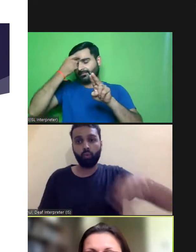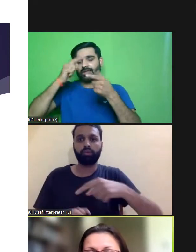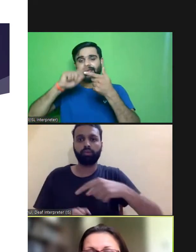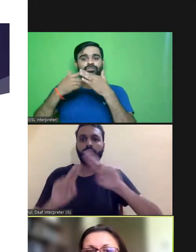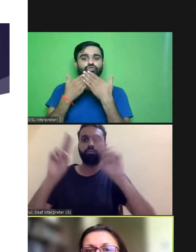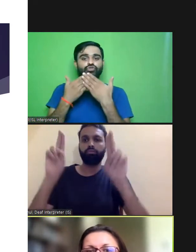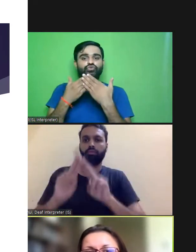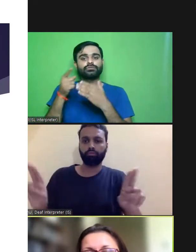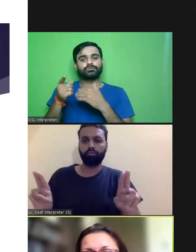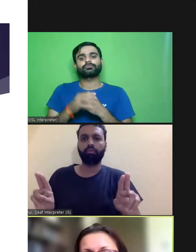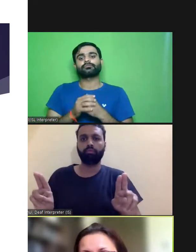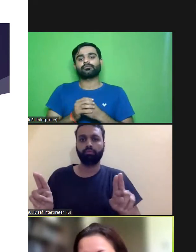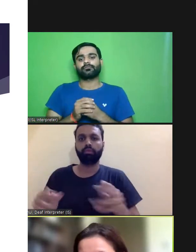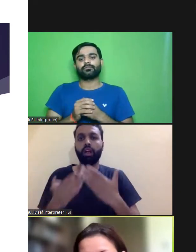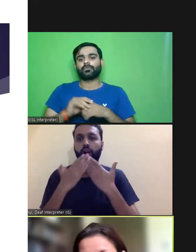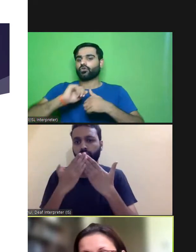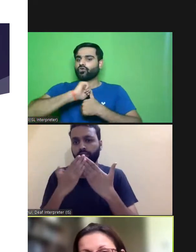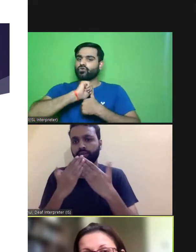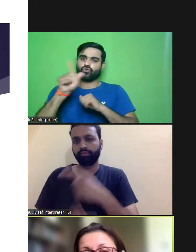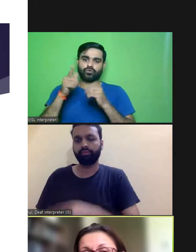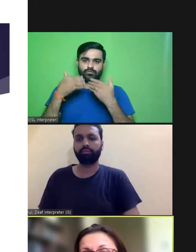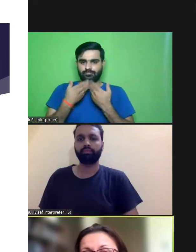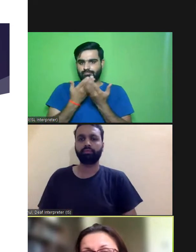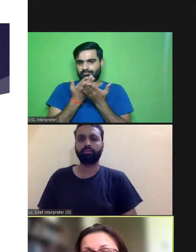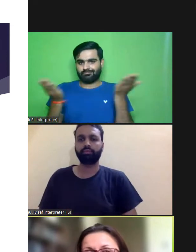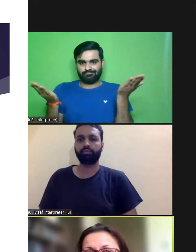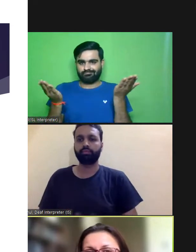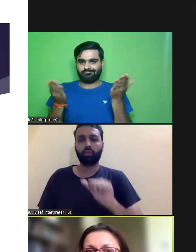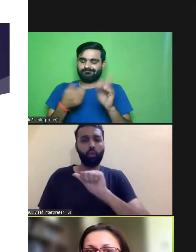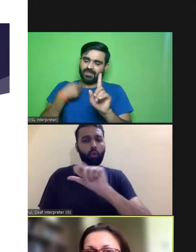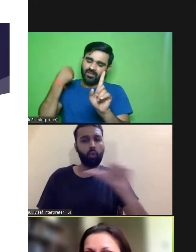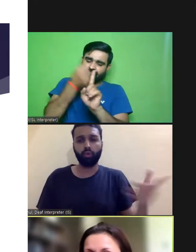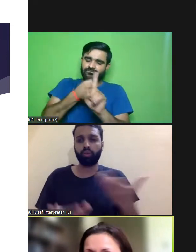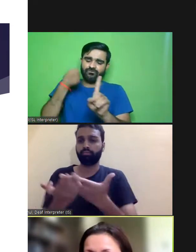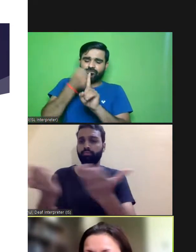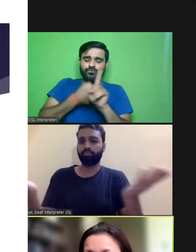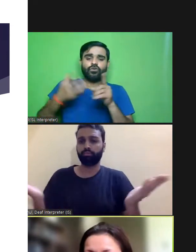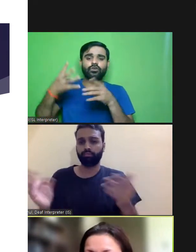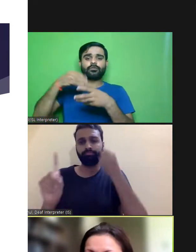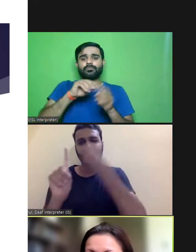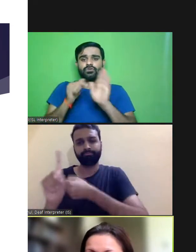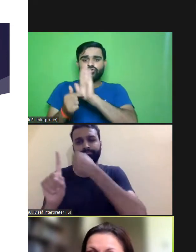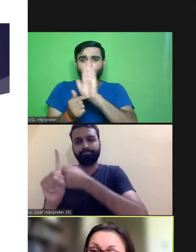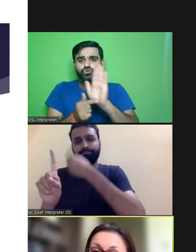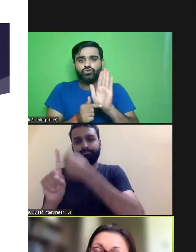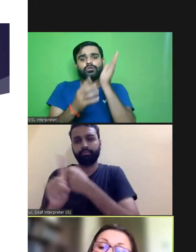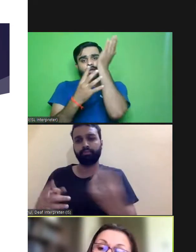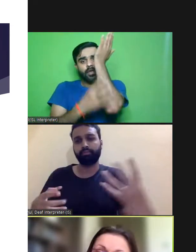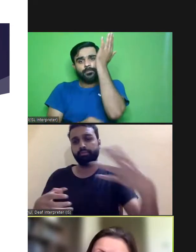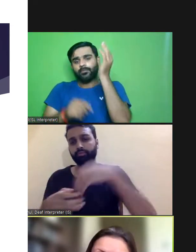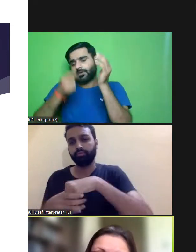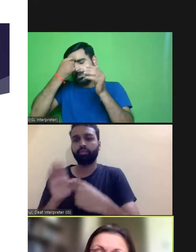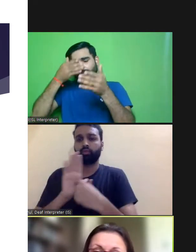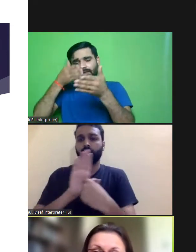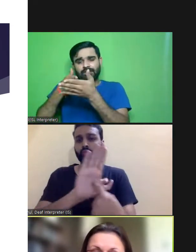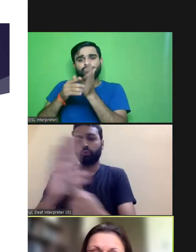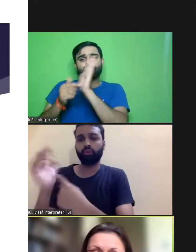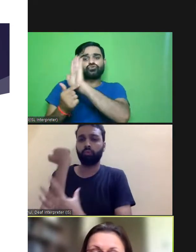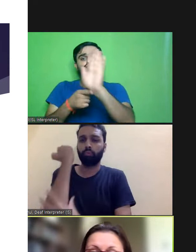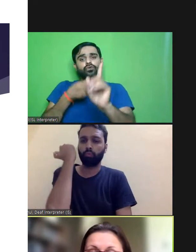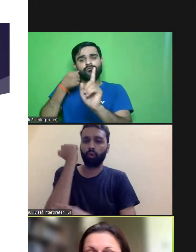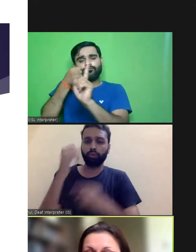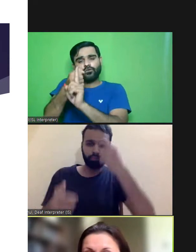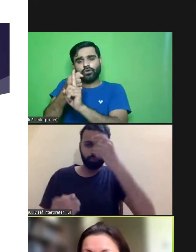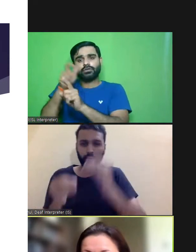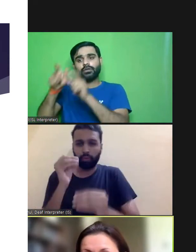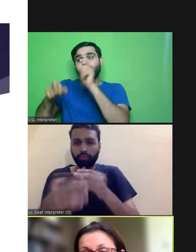case, we are advocating for disaggregated multidimensional poverty measures. We need to also talk to the governments